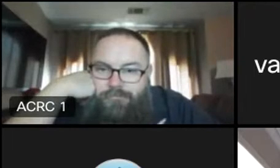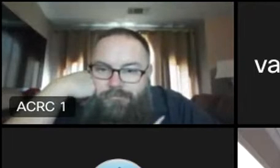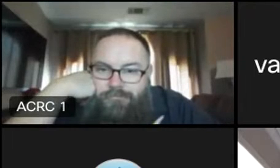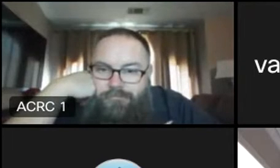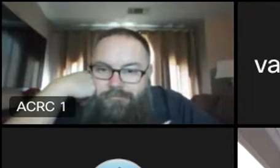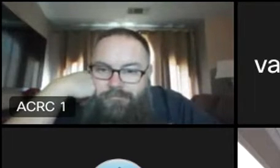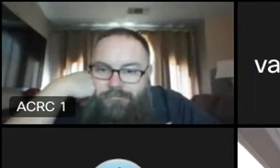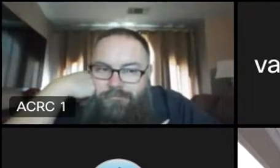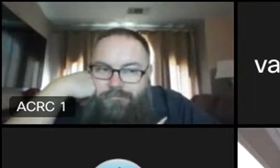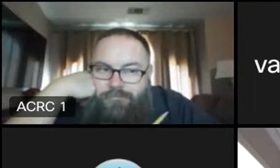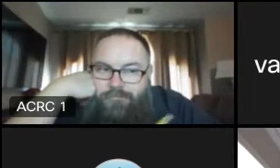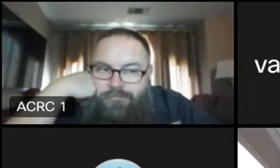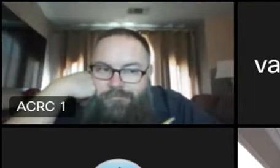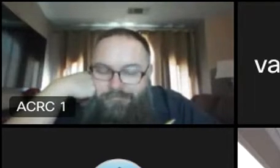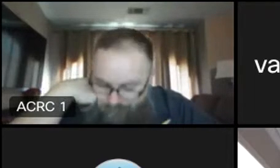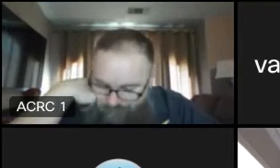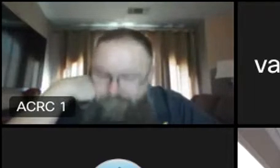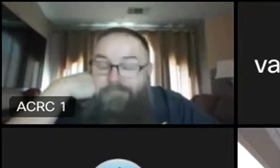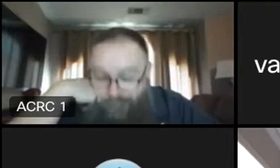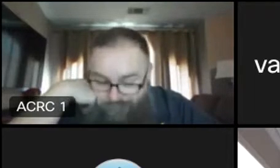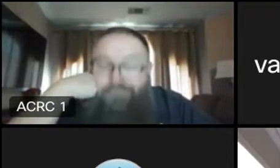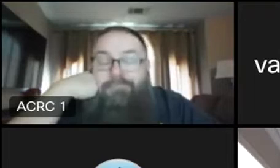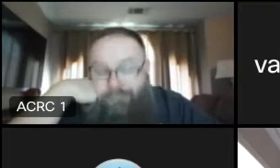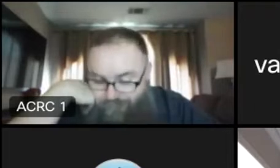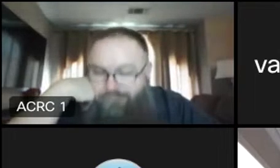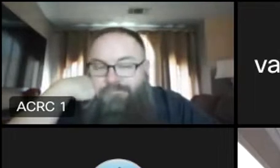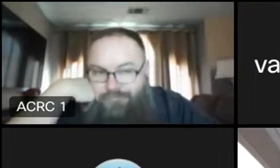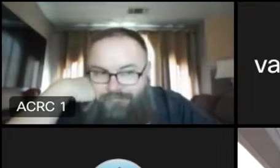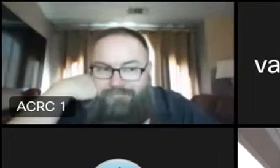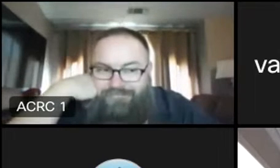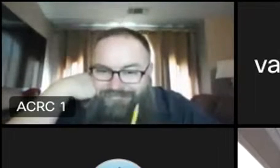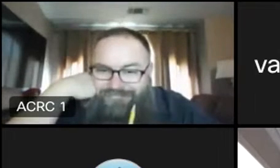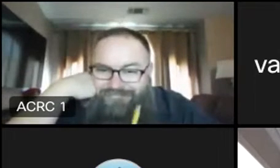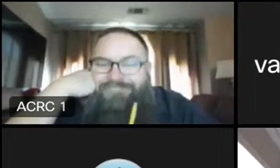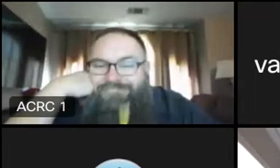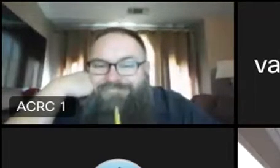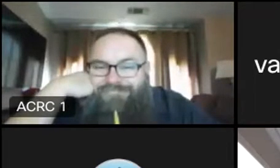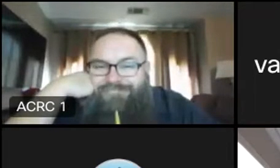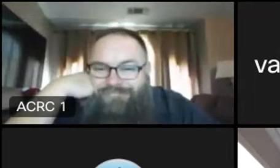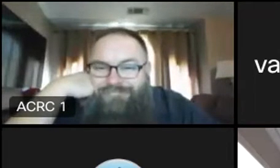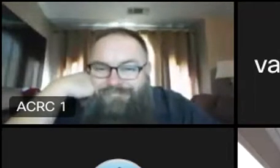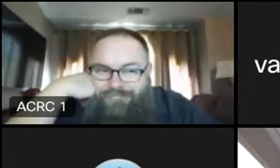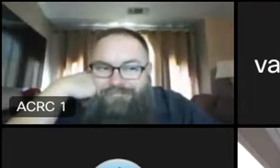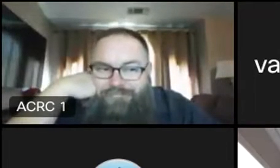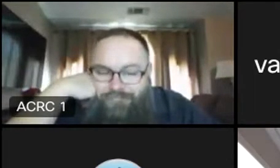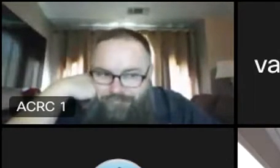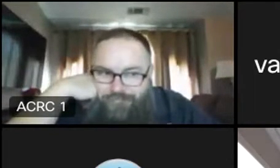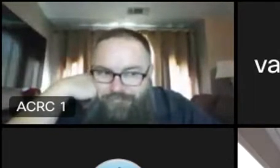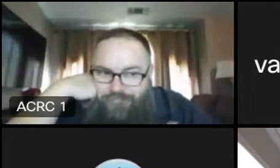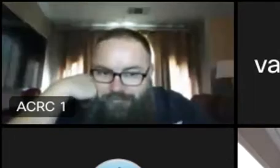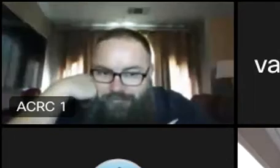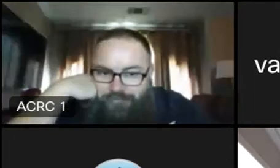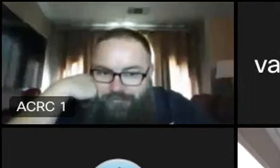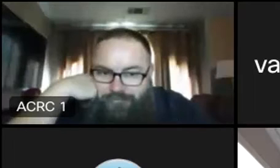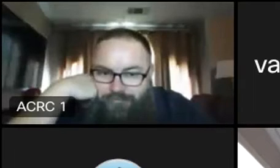Like the last survey we did about staffing was prior to the vaccine mandate. We're like, and that changed everything. So I don't know. I would just suggest that and I